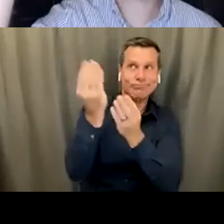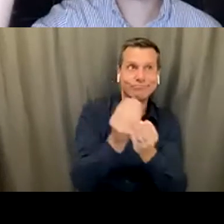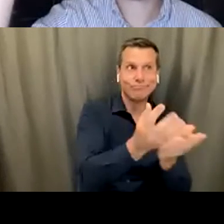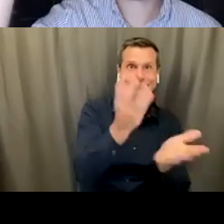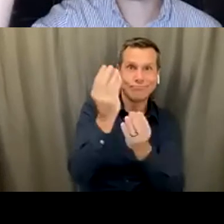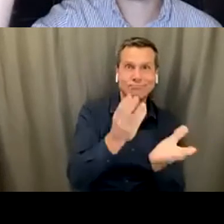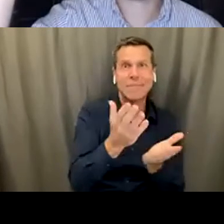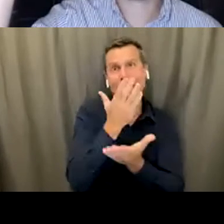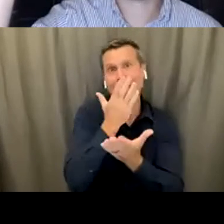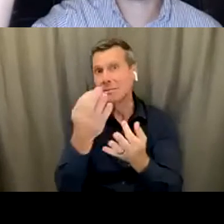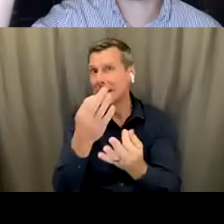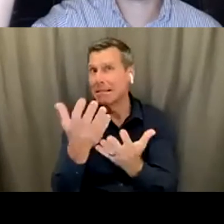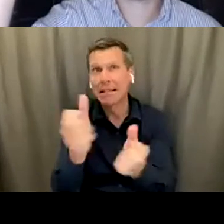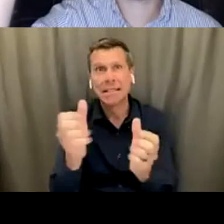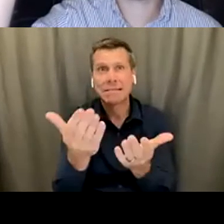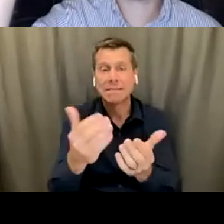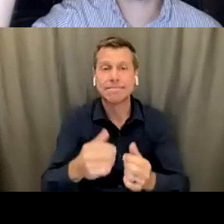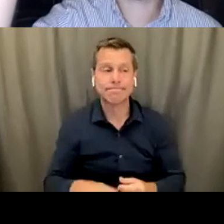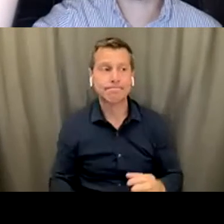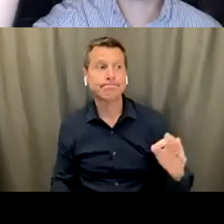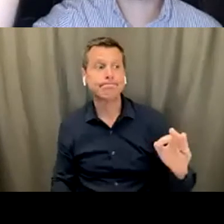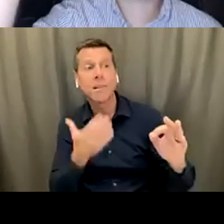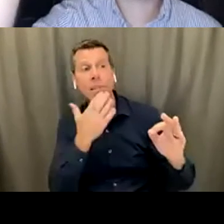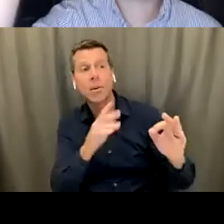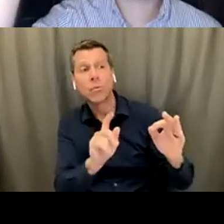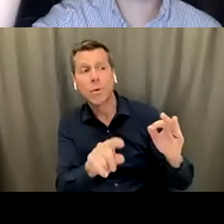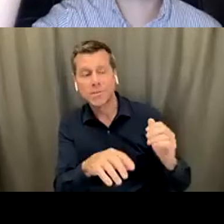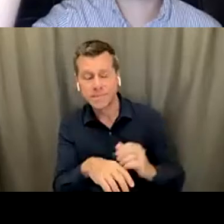you. Great, thank you for the question. If it's